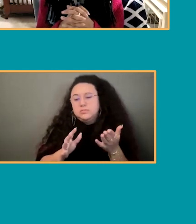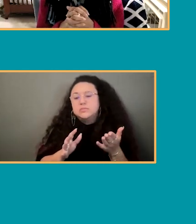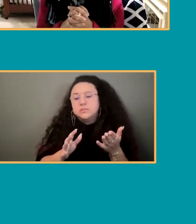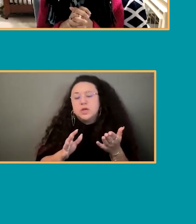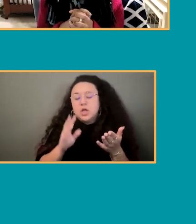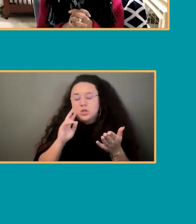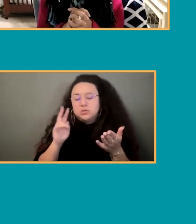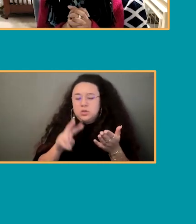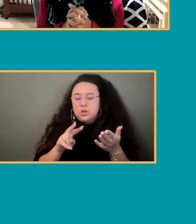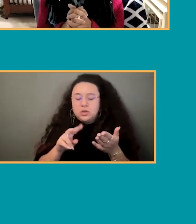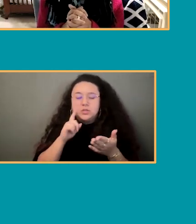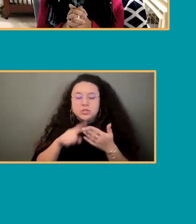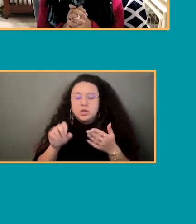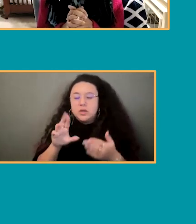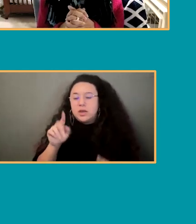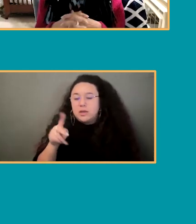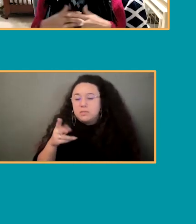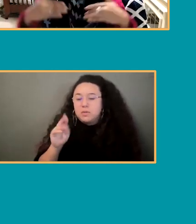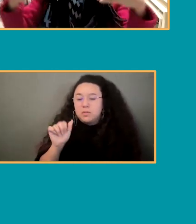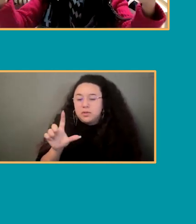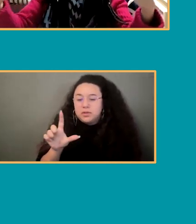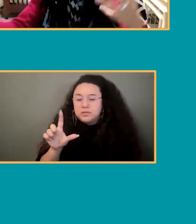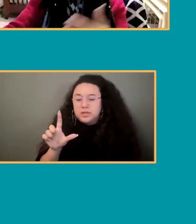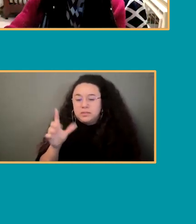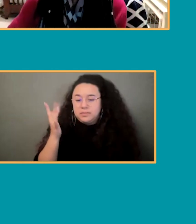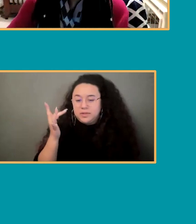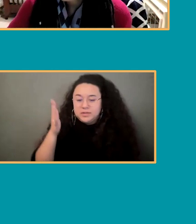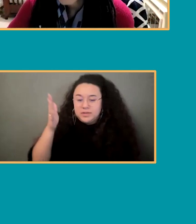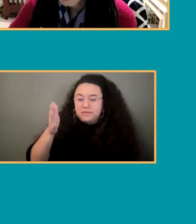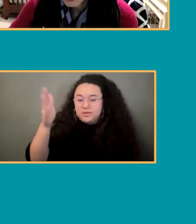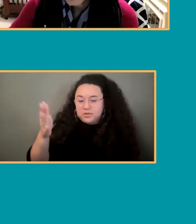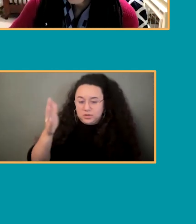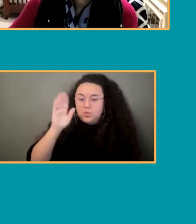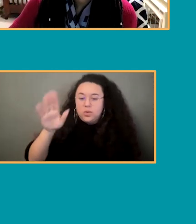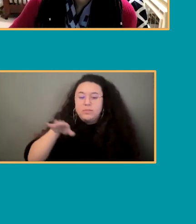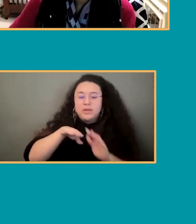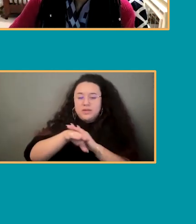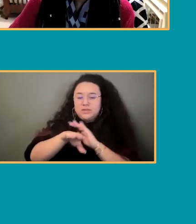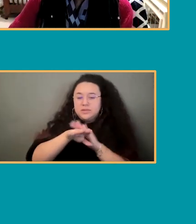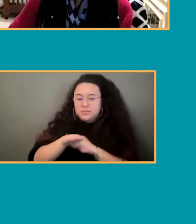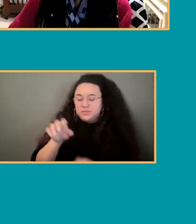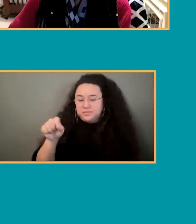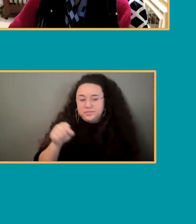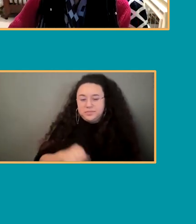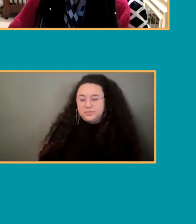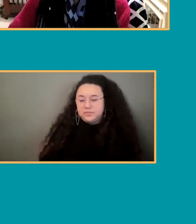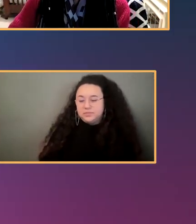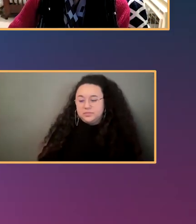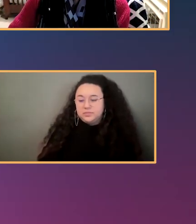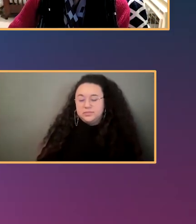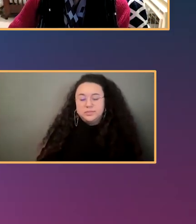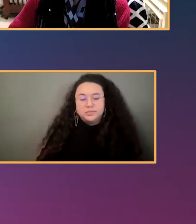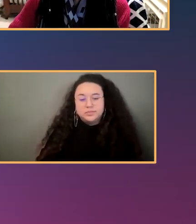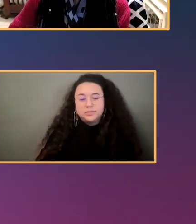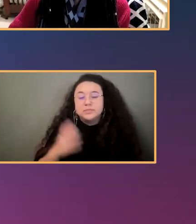our friends over at Pro Bono ASL because the future is going to be accessible.